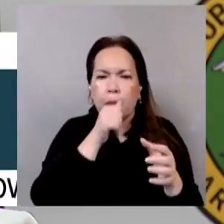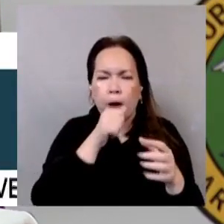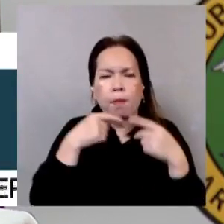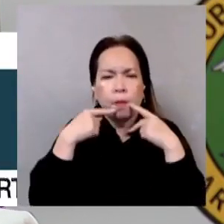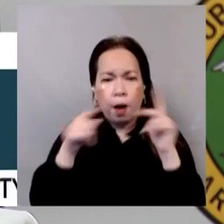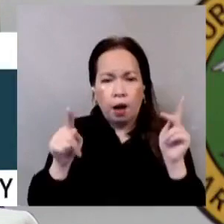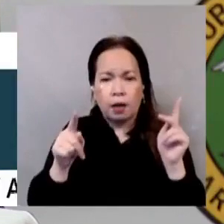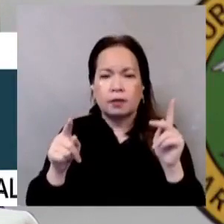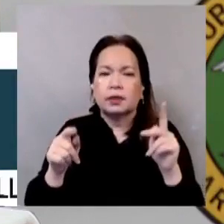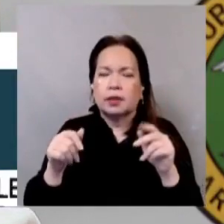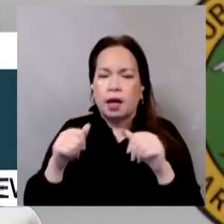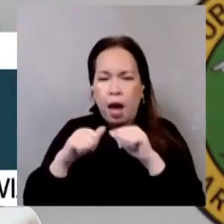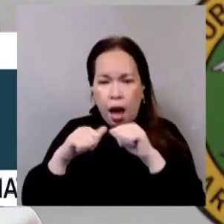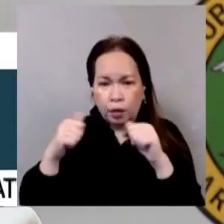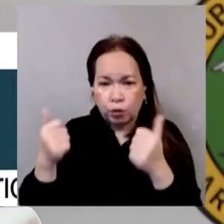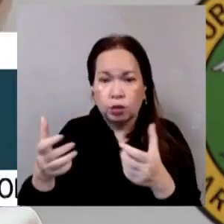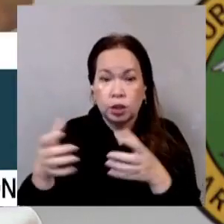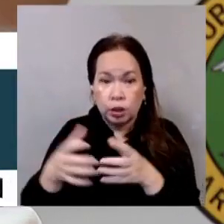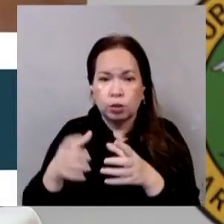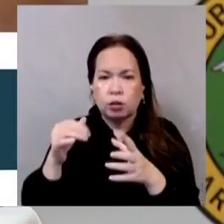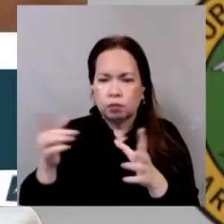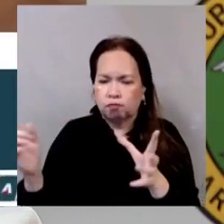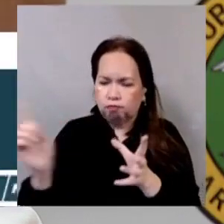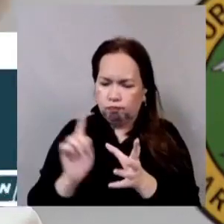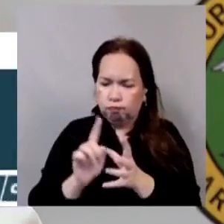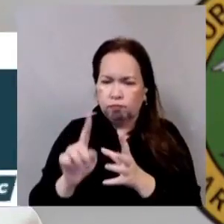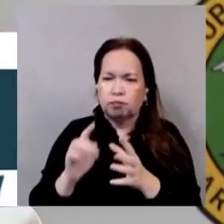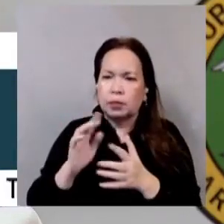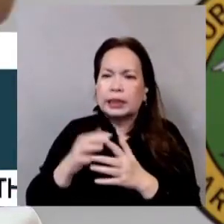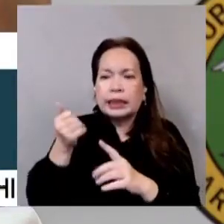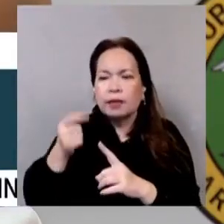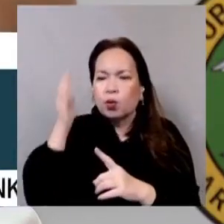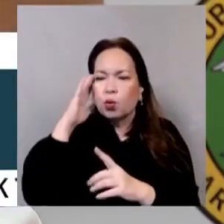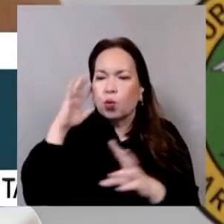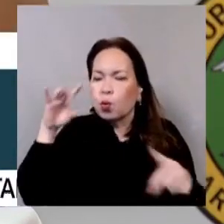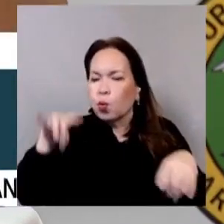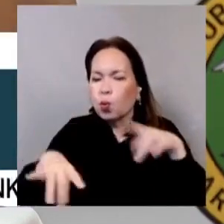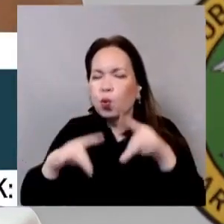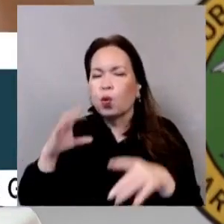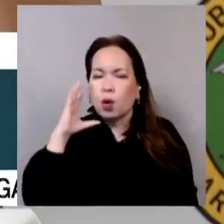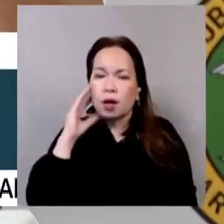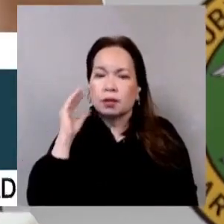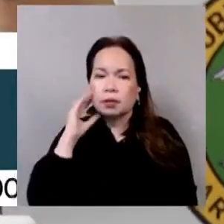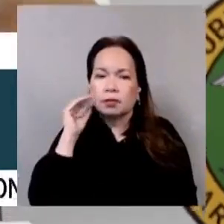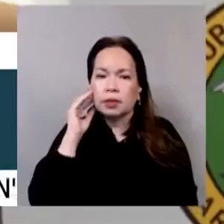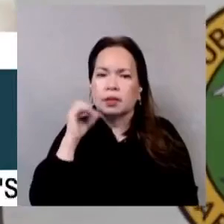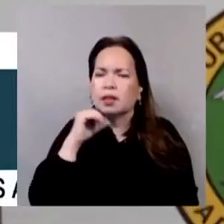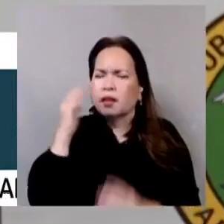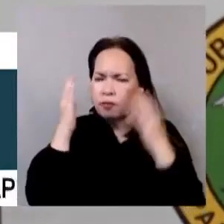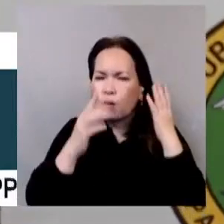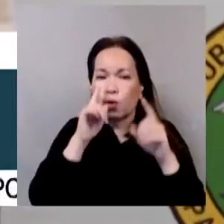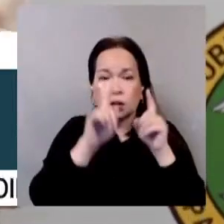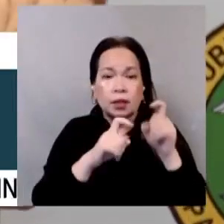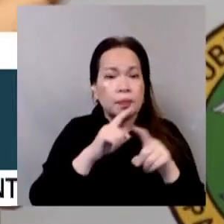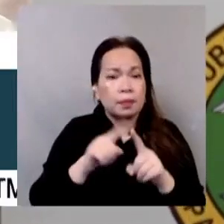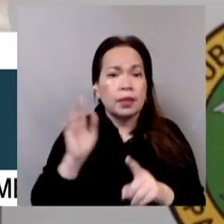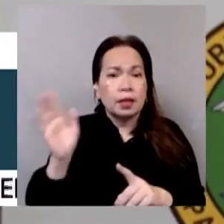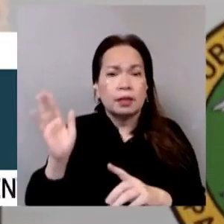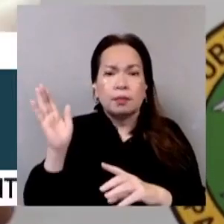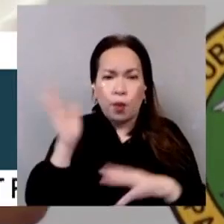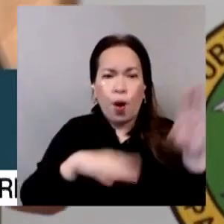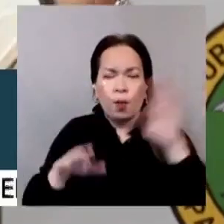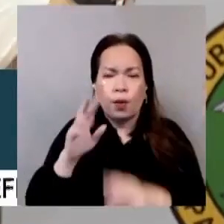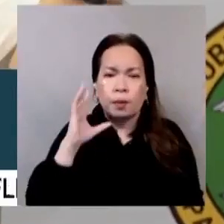nurses so that we can make them address na all these issues, not only the exam, but also yung sinasabi niya,